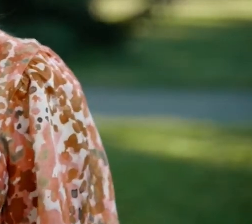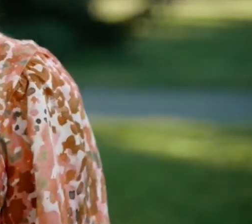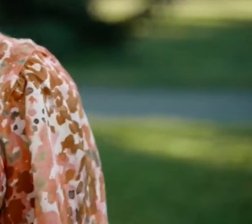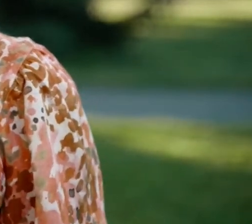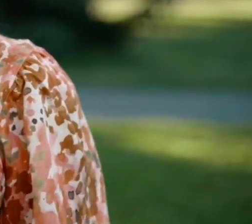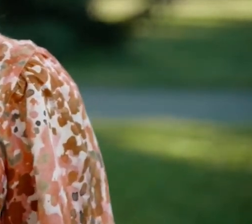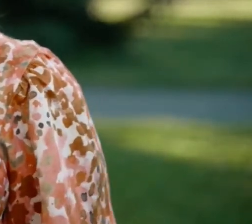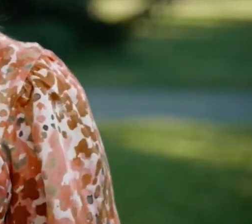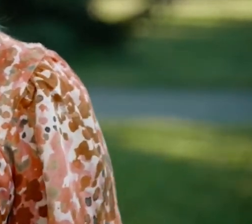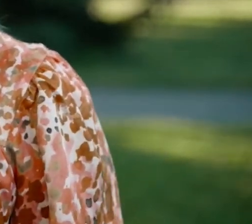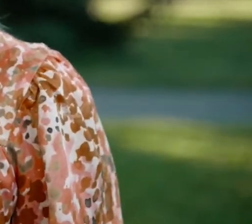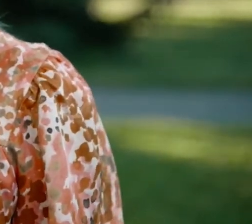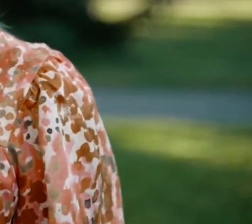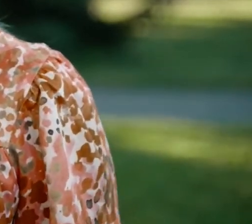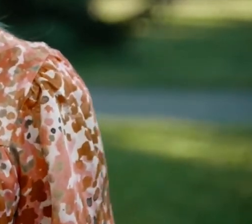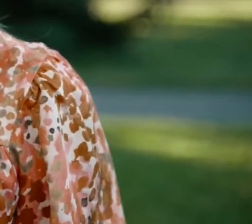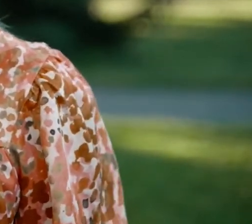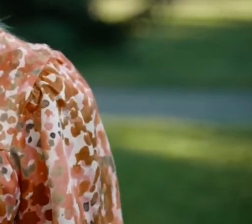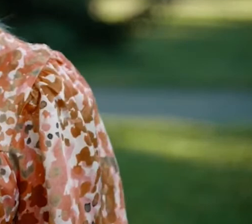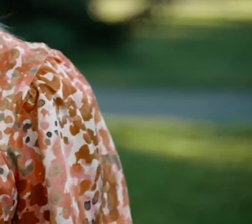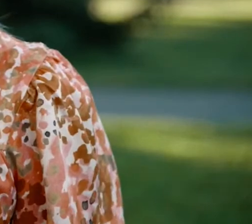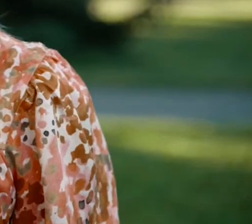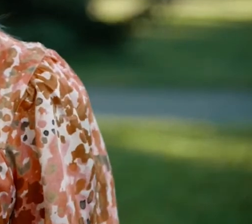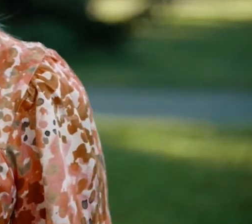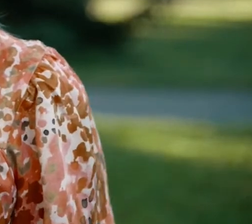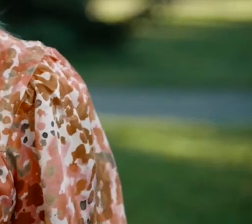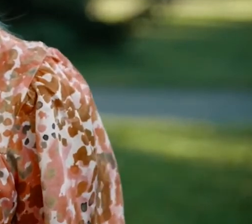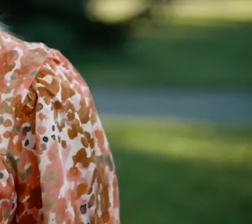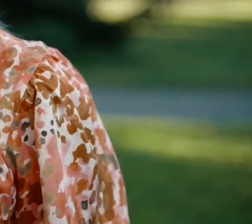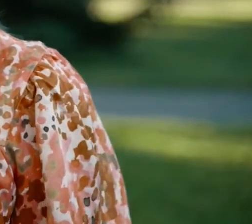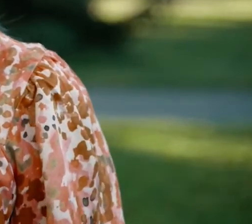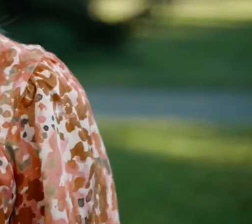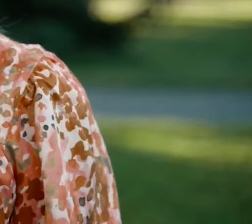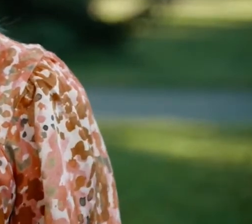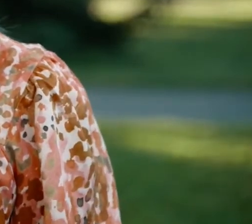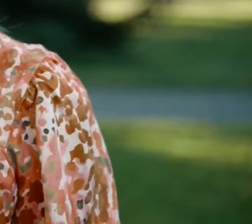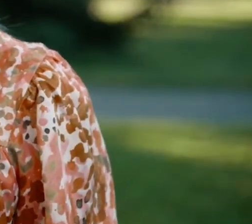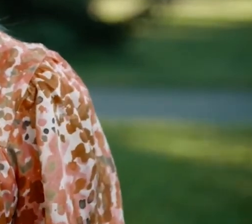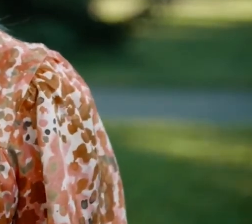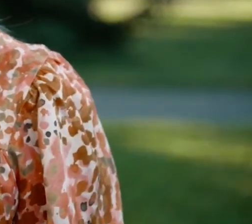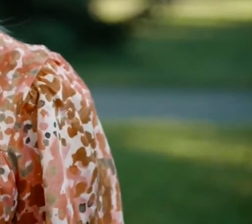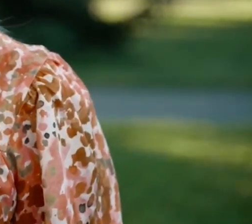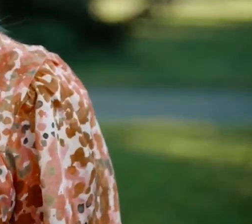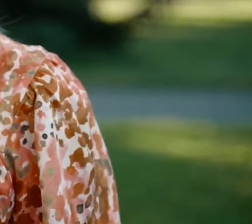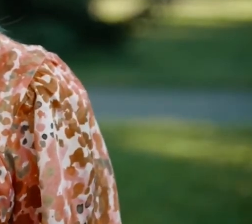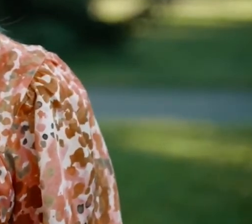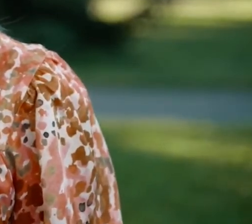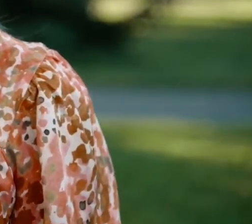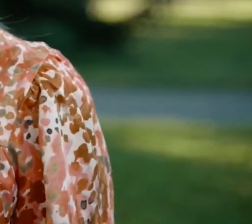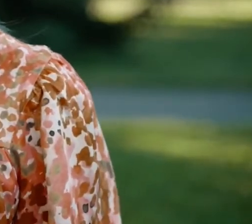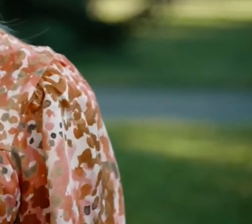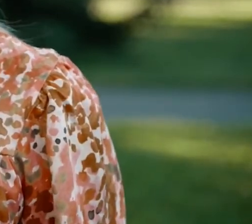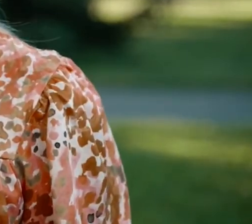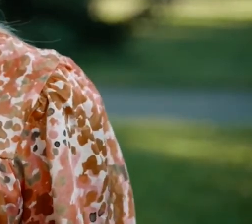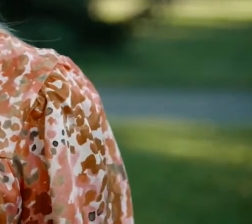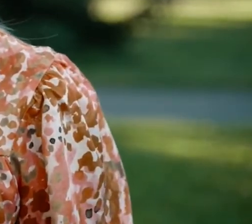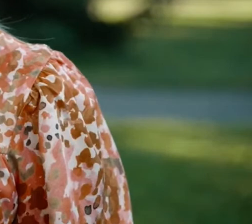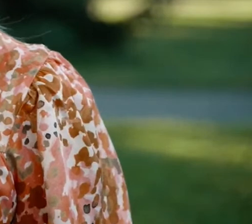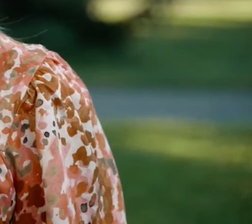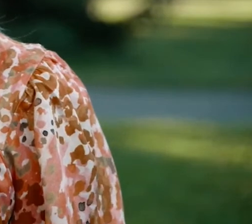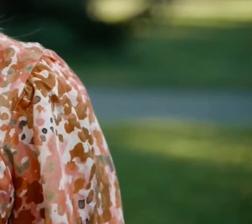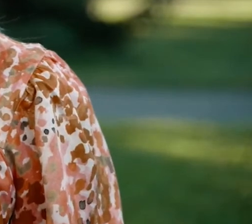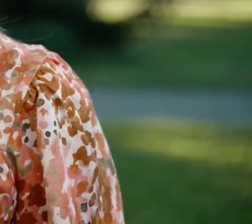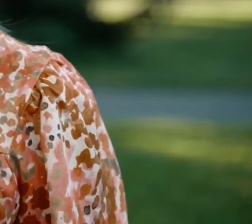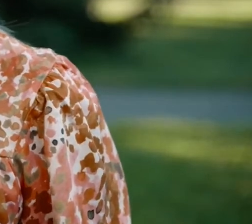We are faced with triple crisis: climate change, biodiversity loss, and pollution. Nature loss